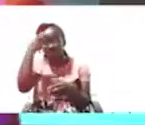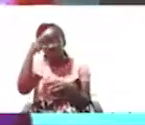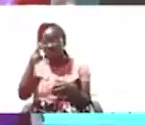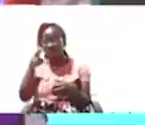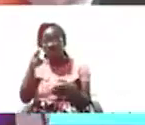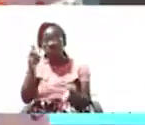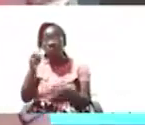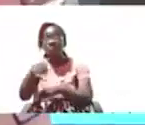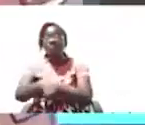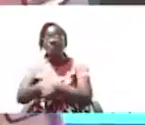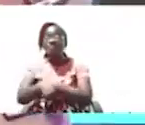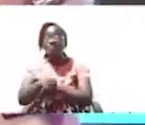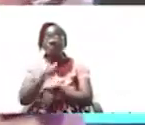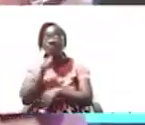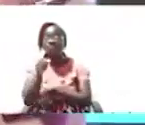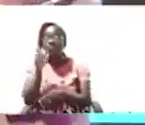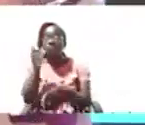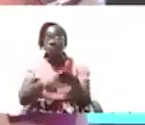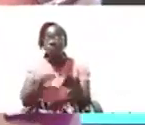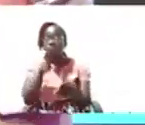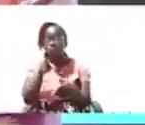to.